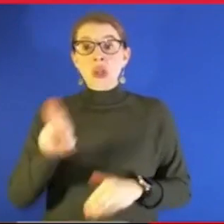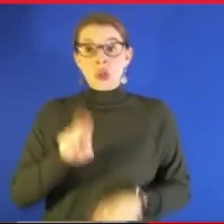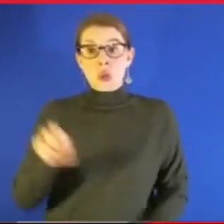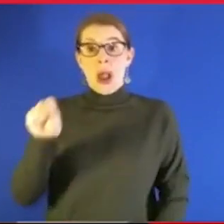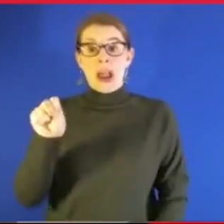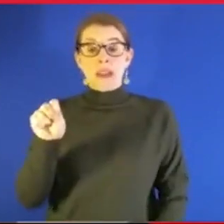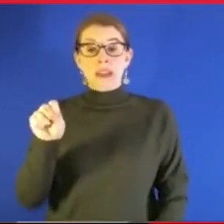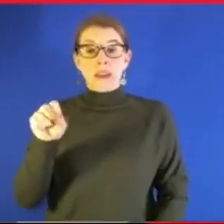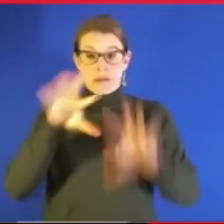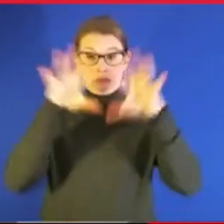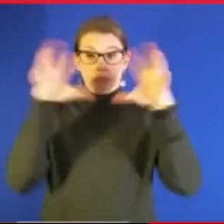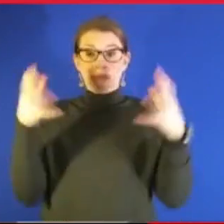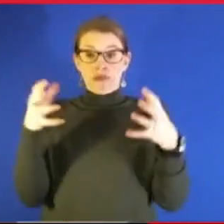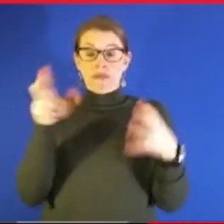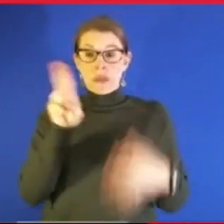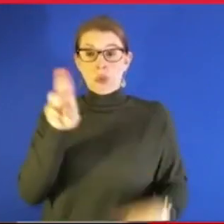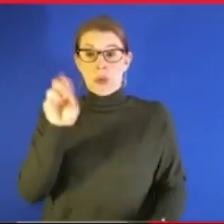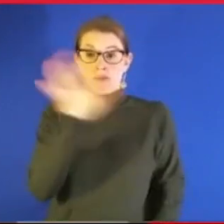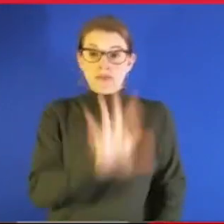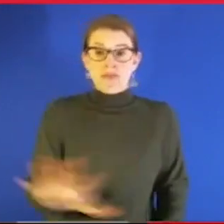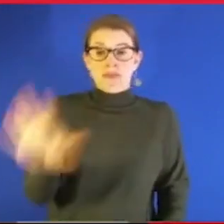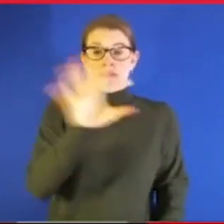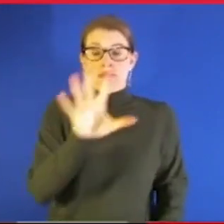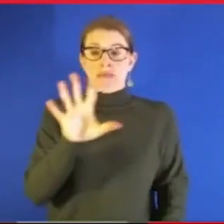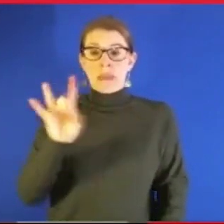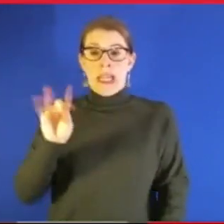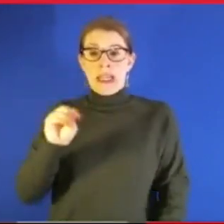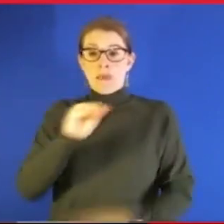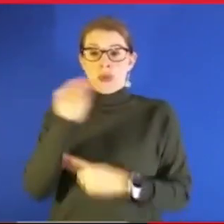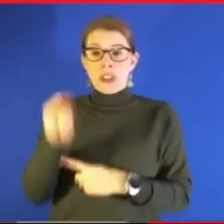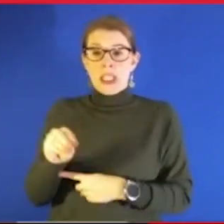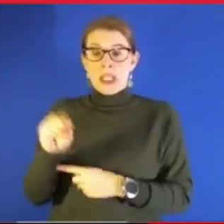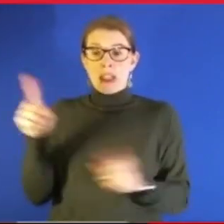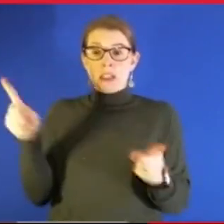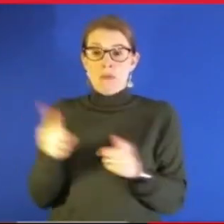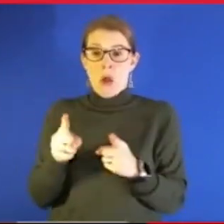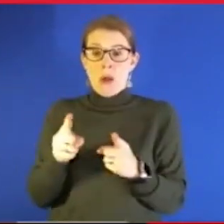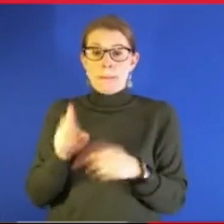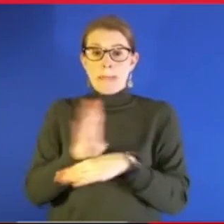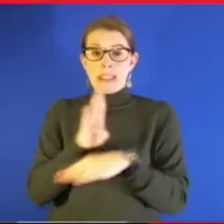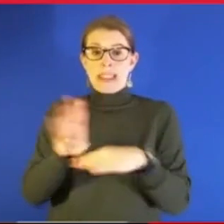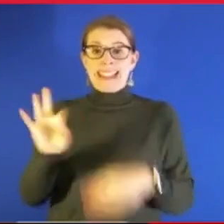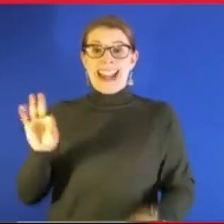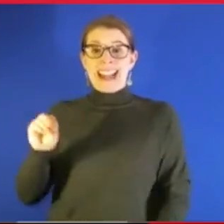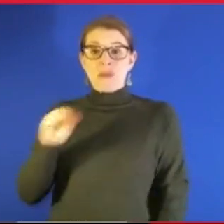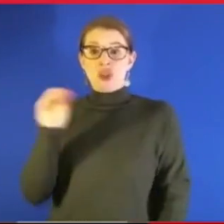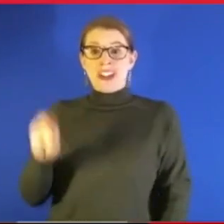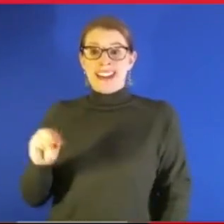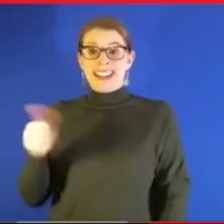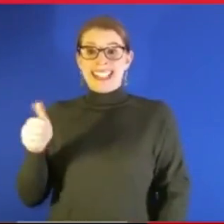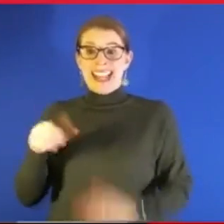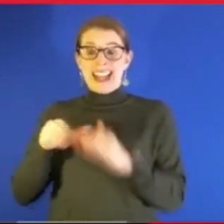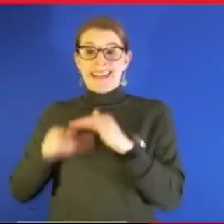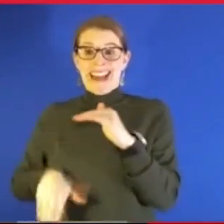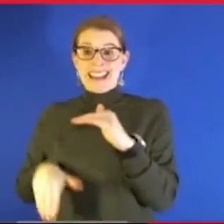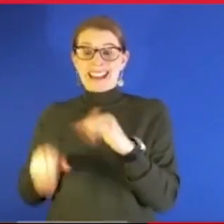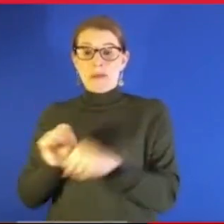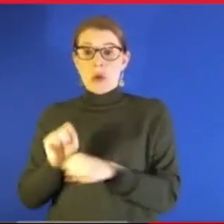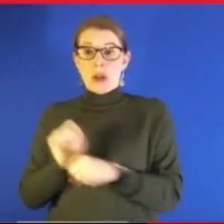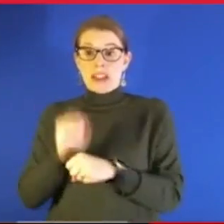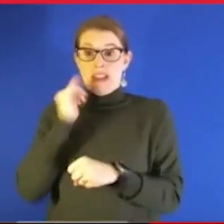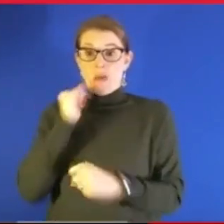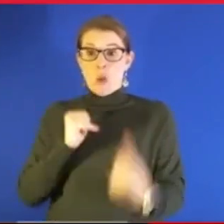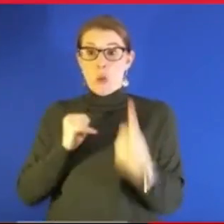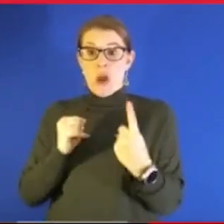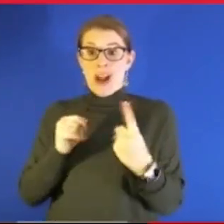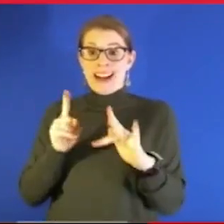80% of small business has 20 or less employees. 90% have 10 or less employees. If you just have one